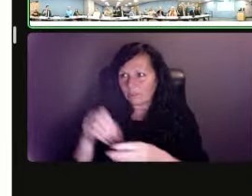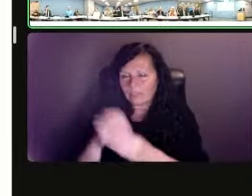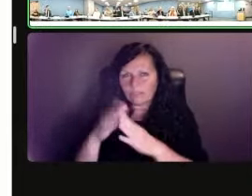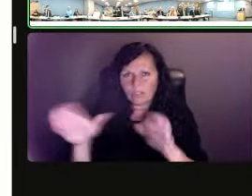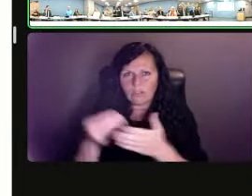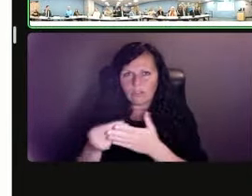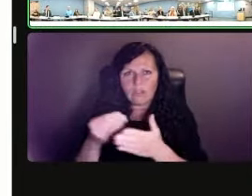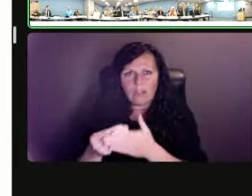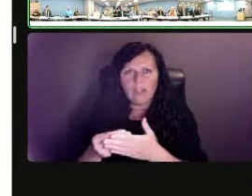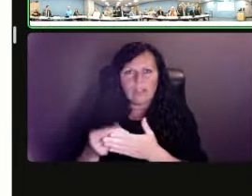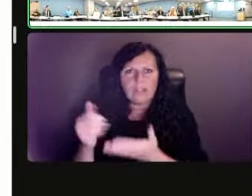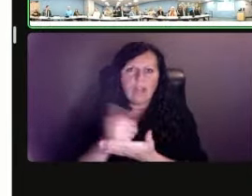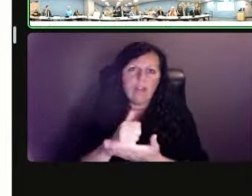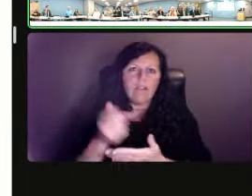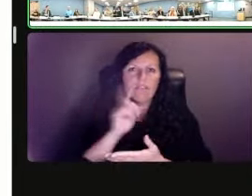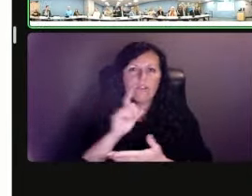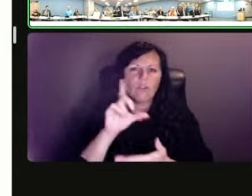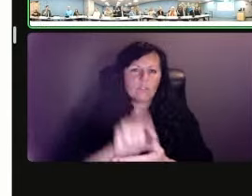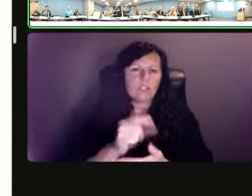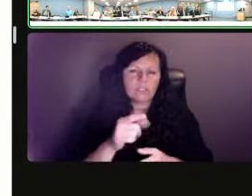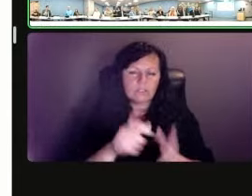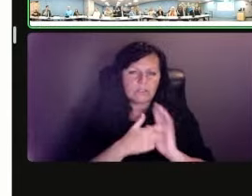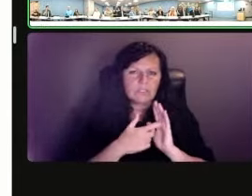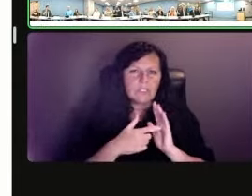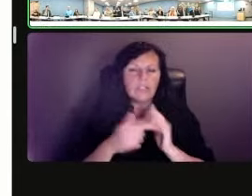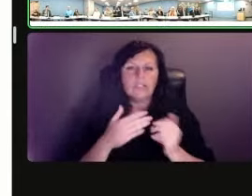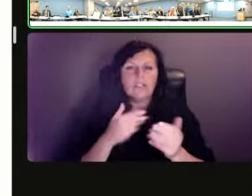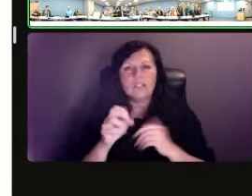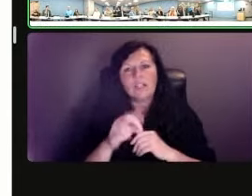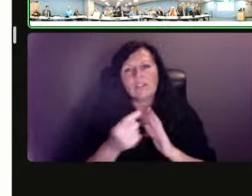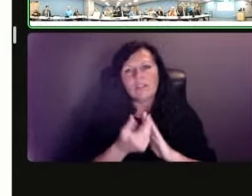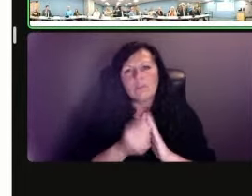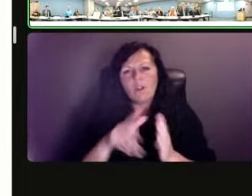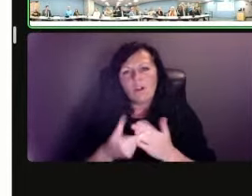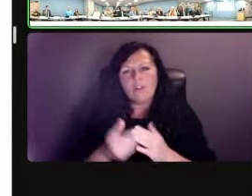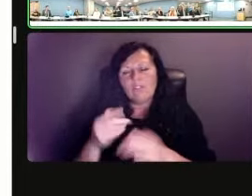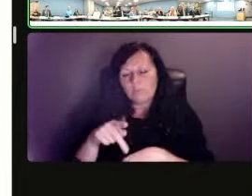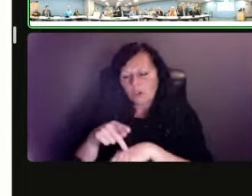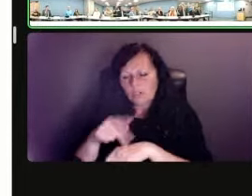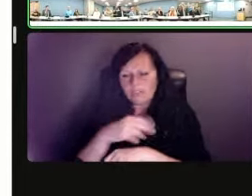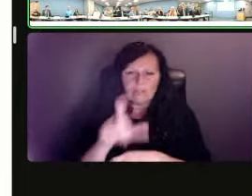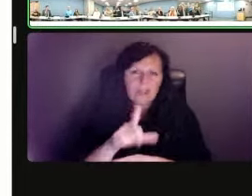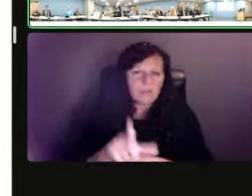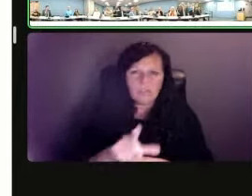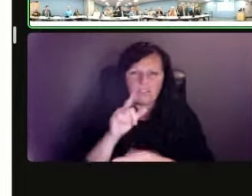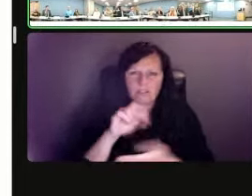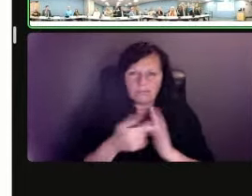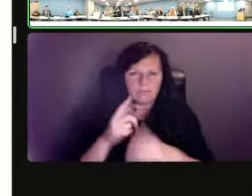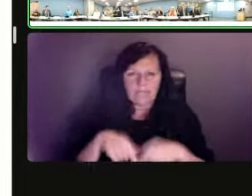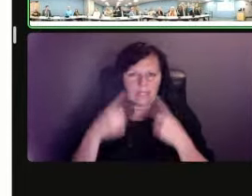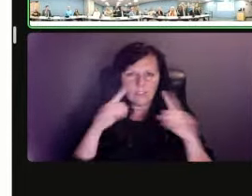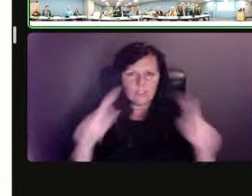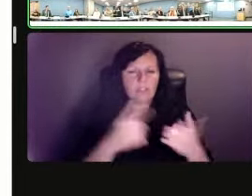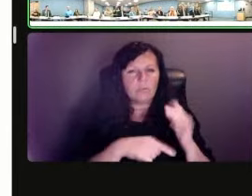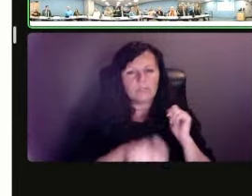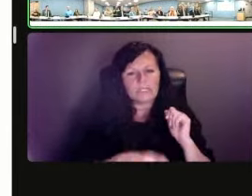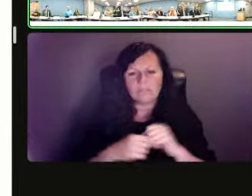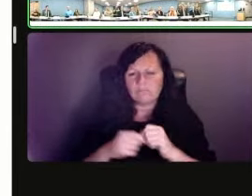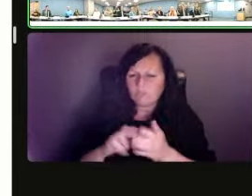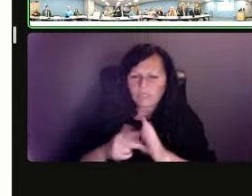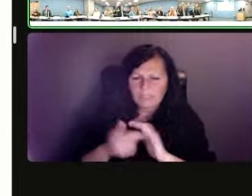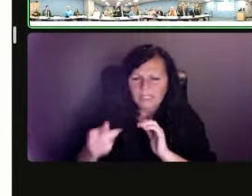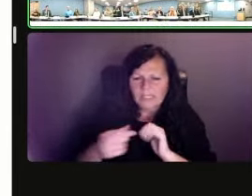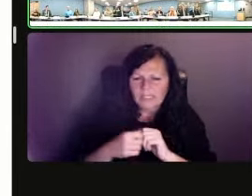the reductions you'd have to get to. Even if you eliminate all the parks, all of library, you wouldn't get there. When you say else, I don't know what that means. Sorry,